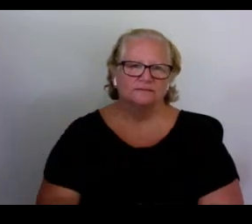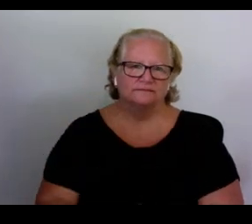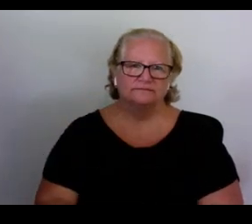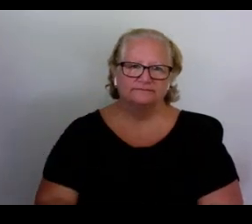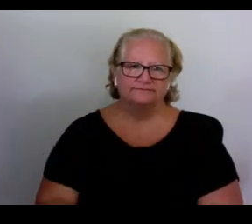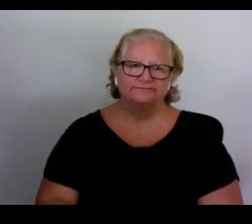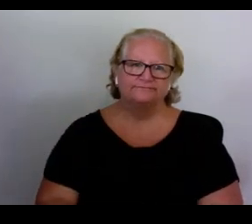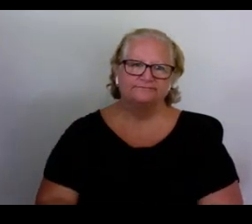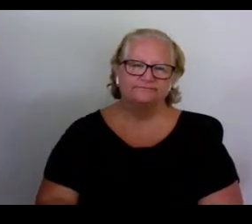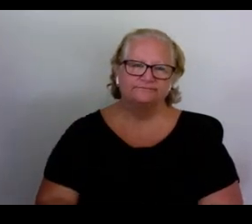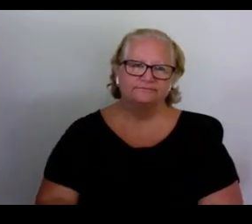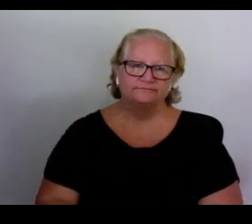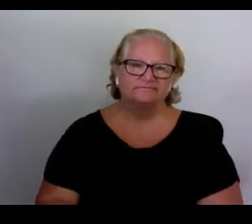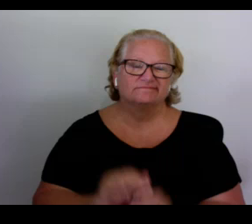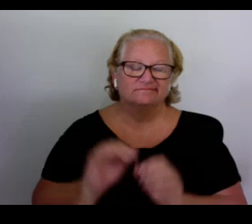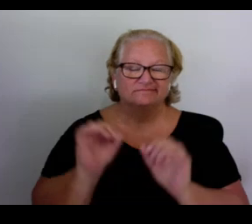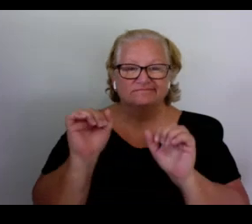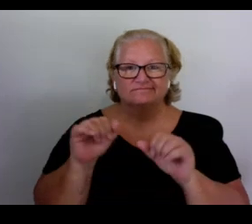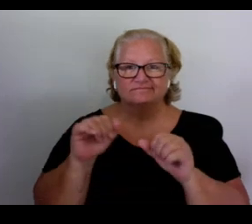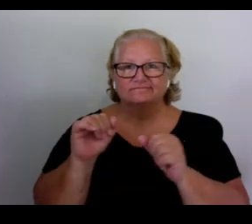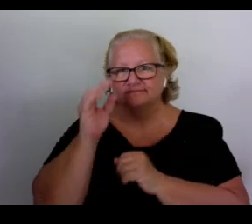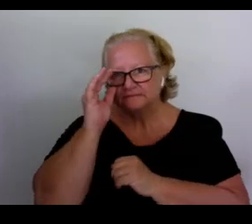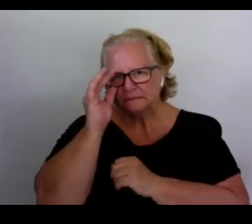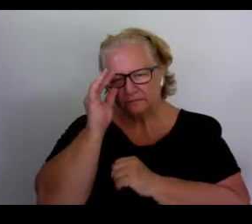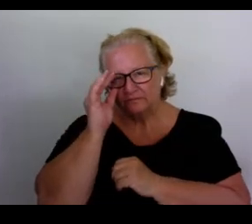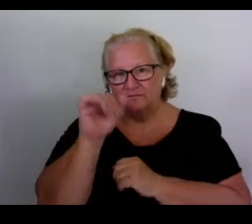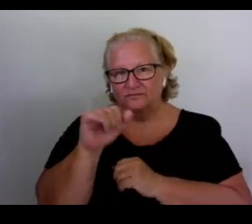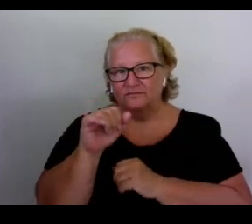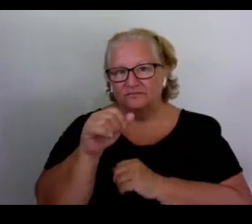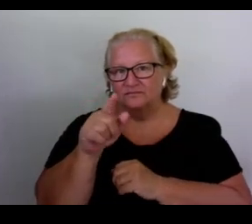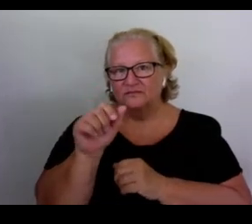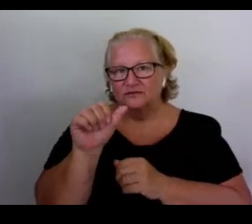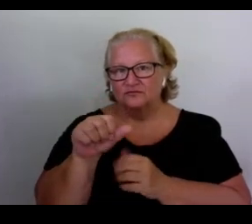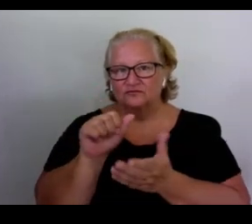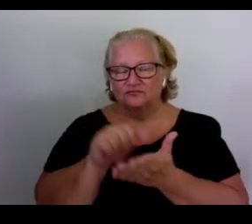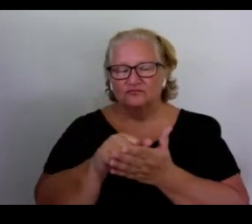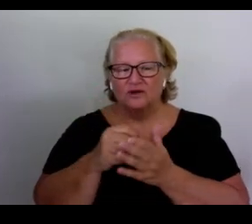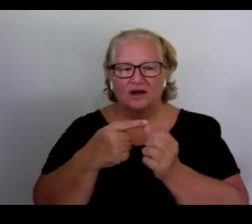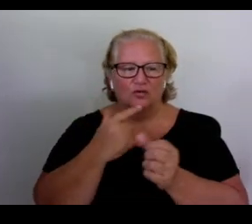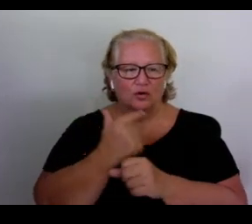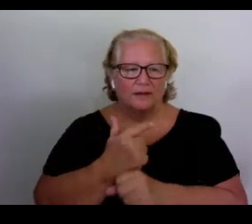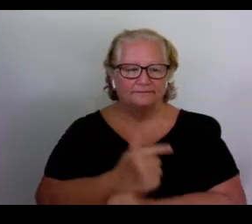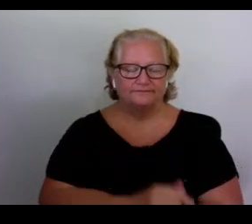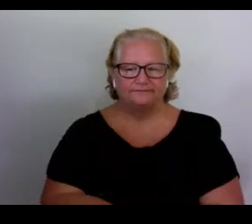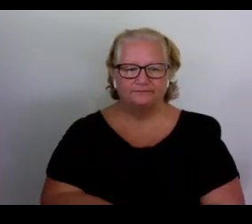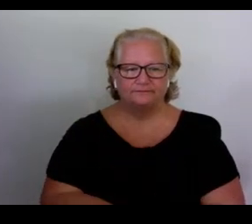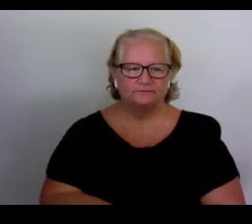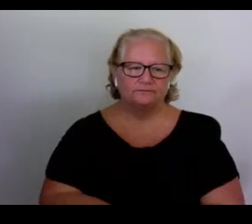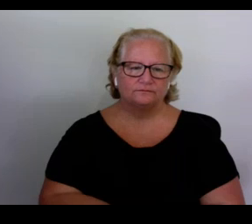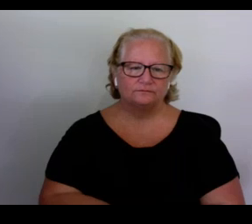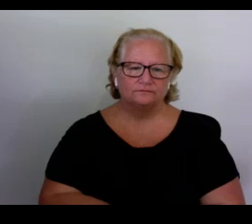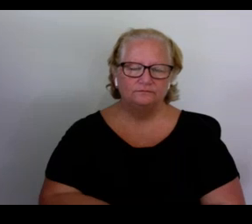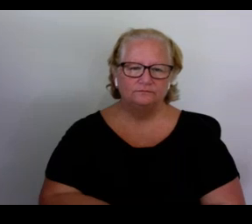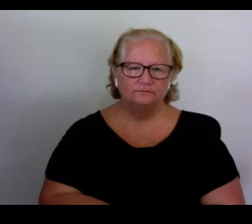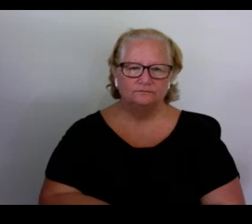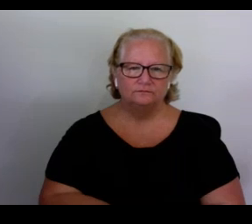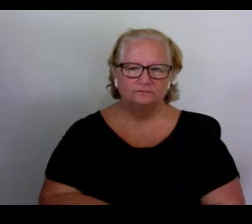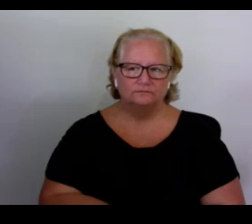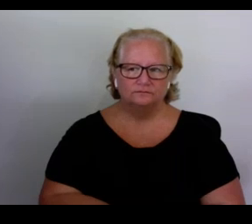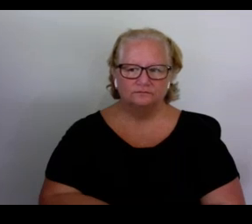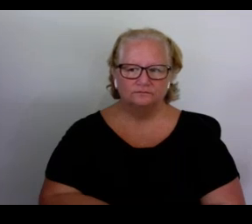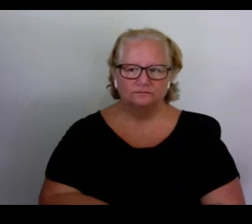absolutely right. We see that as well. That's a good call out to make. And I guess the other thing with